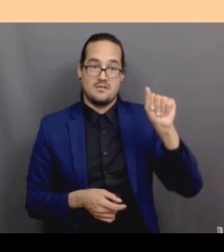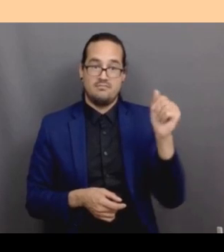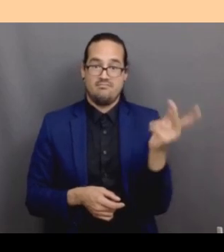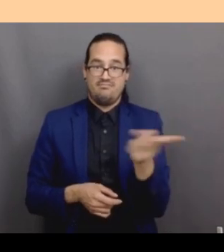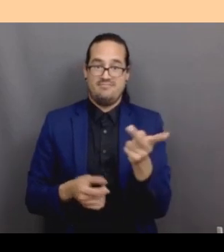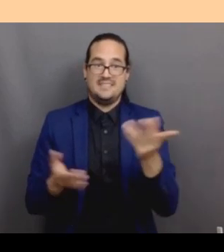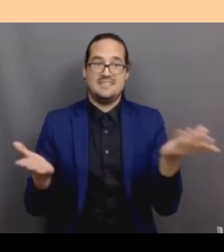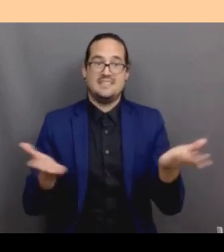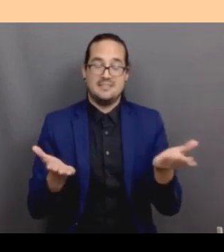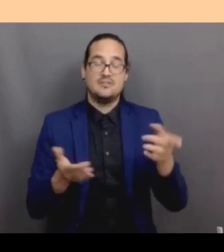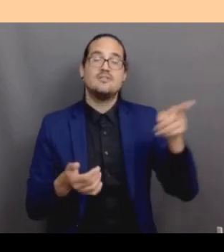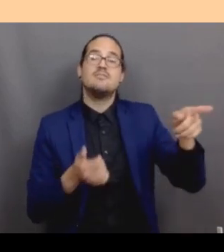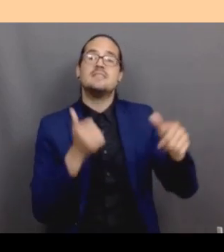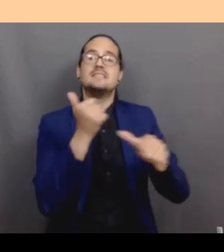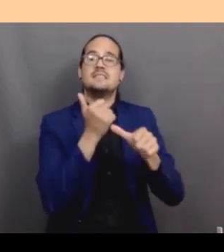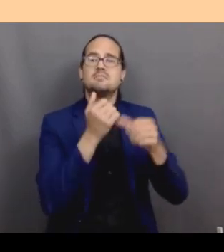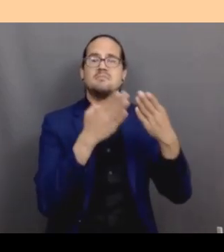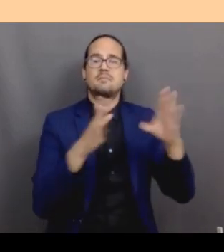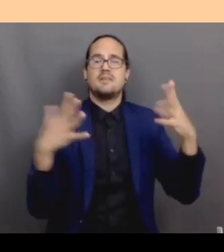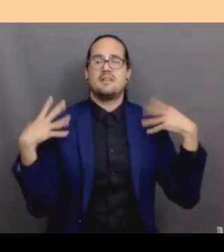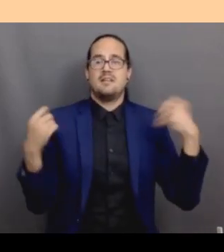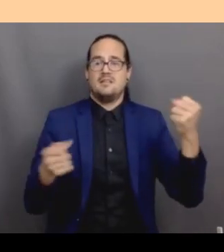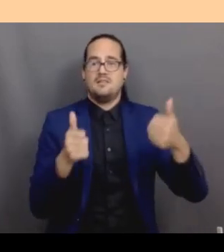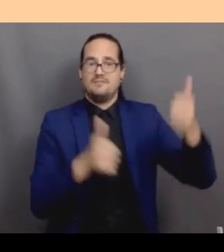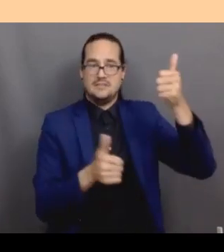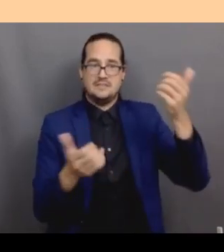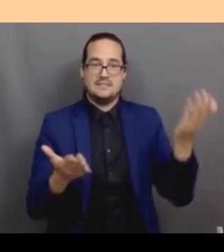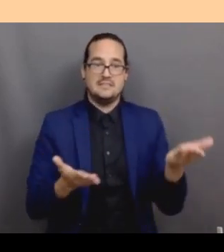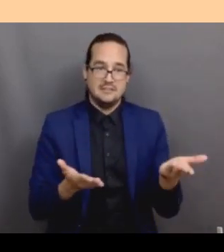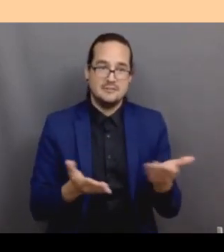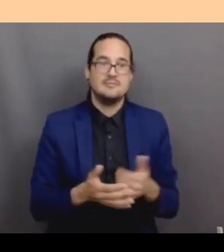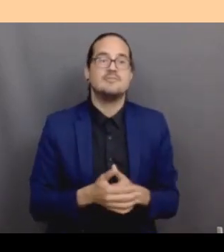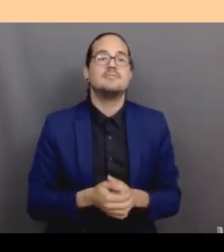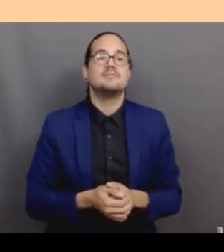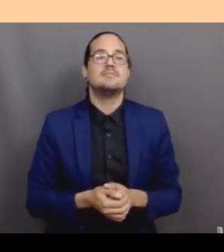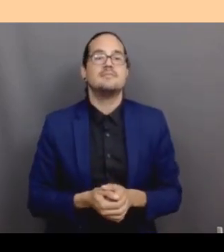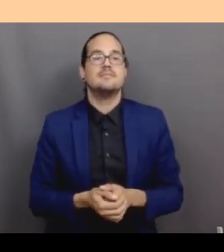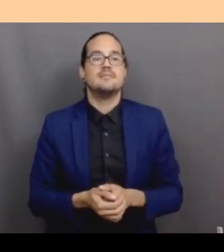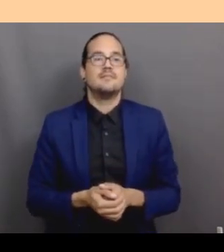into questions. We had quite a few having to deal with